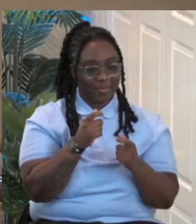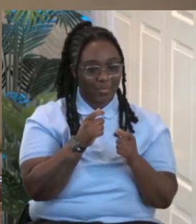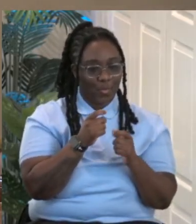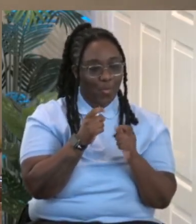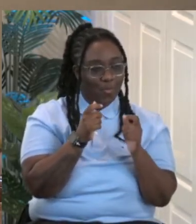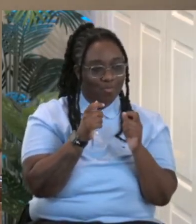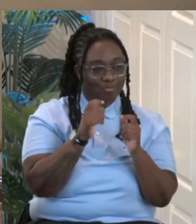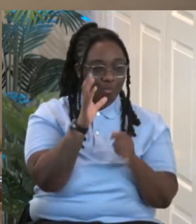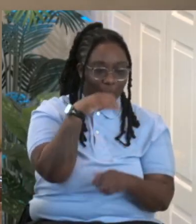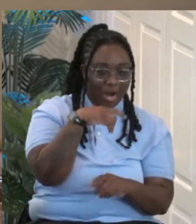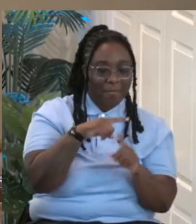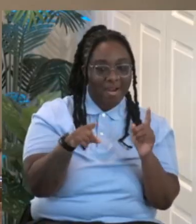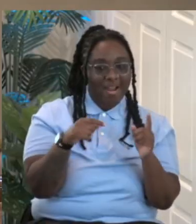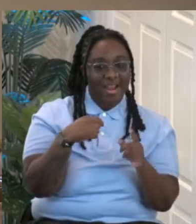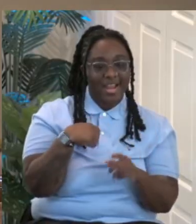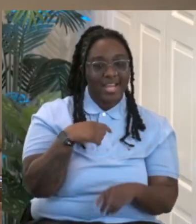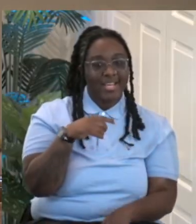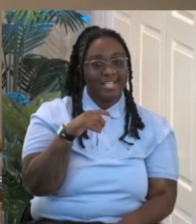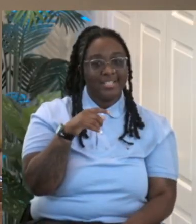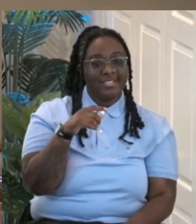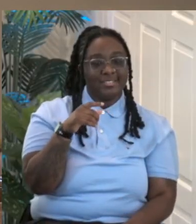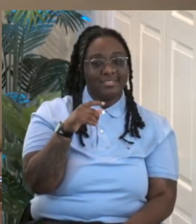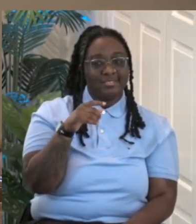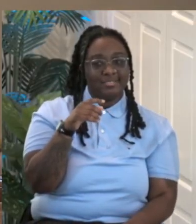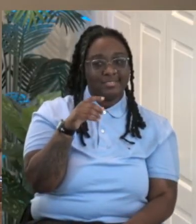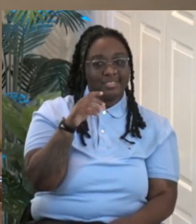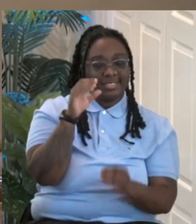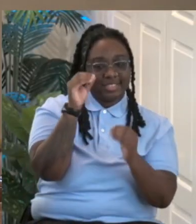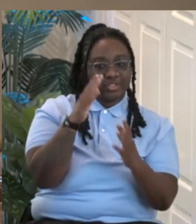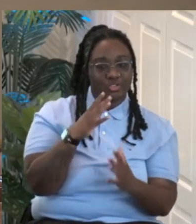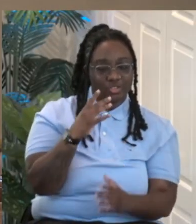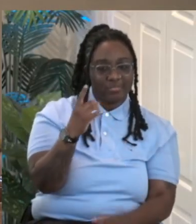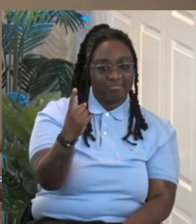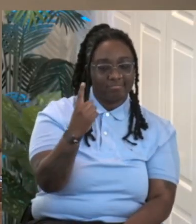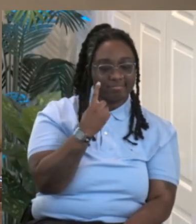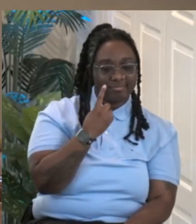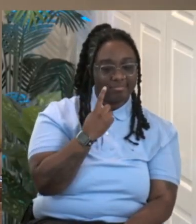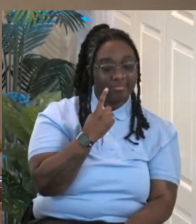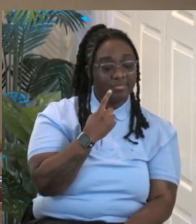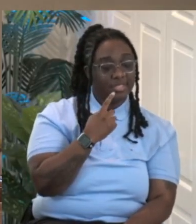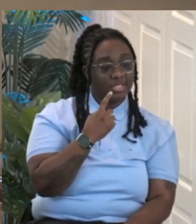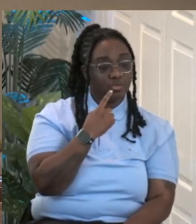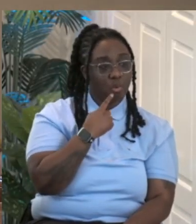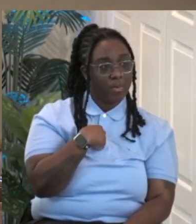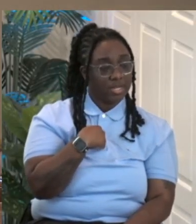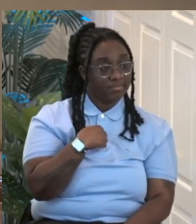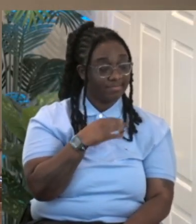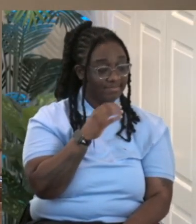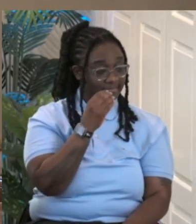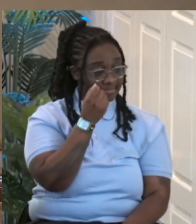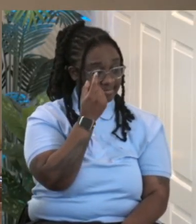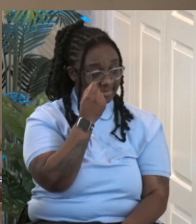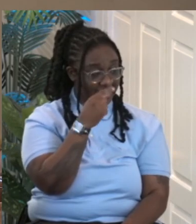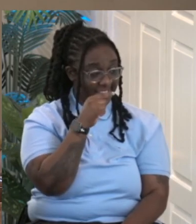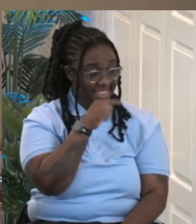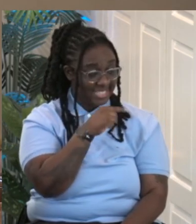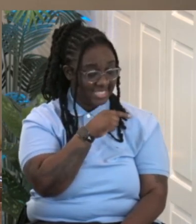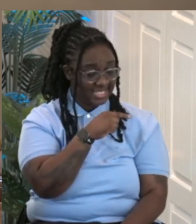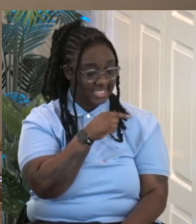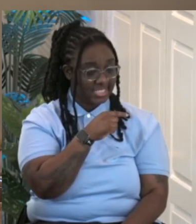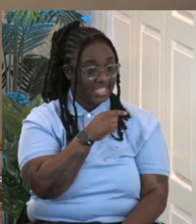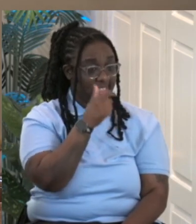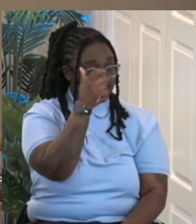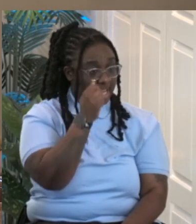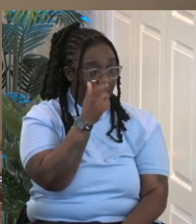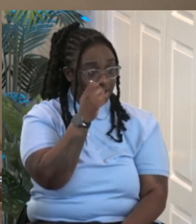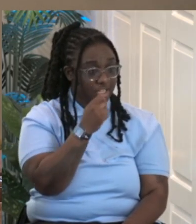this envelope and said, this is a tuition-free entry into State University of New York